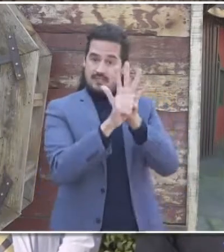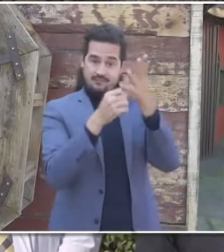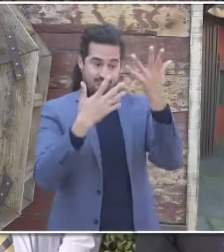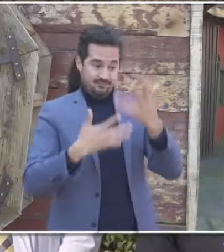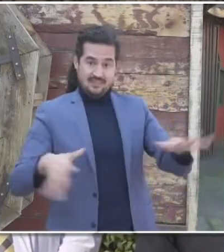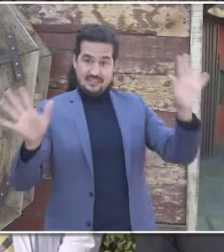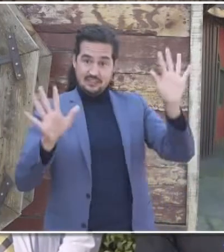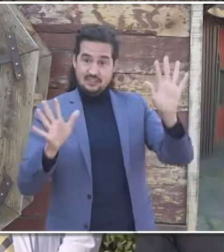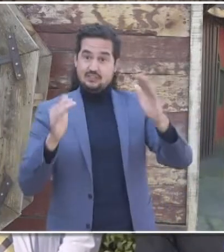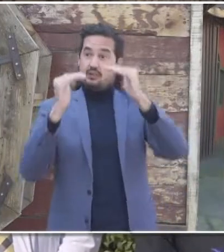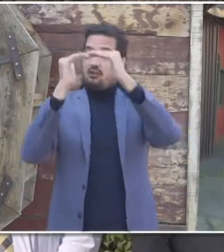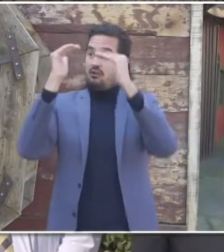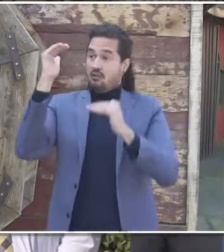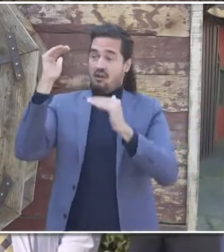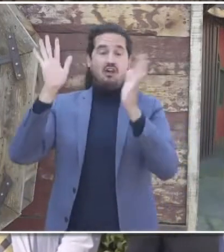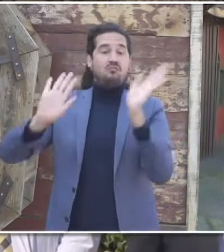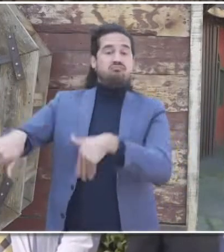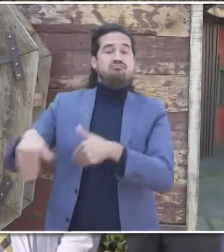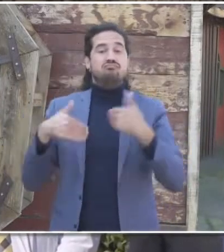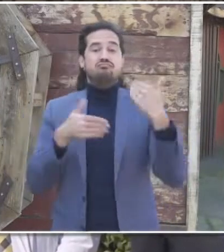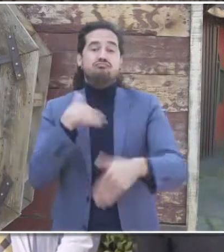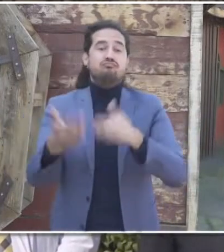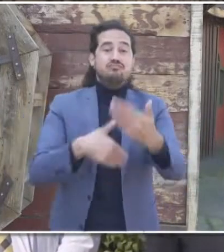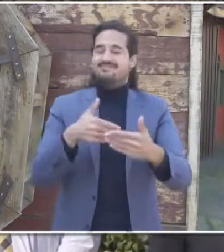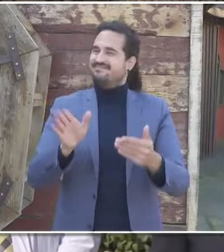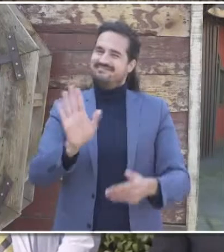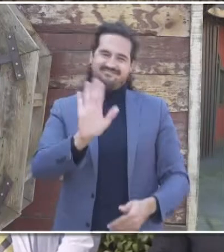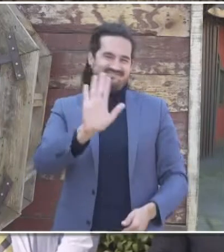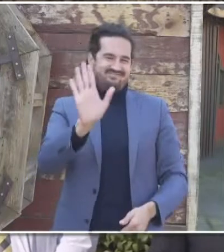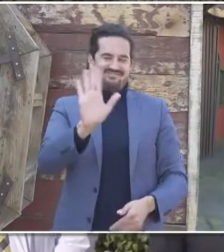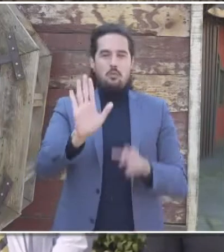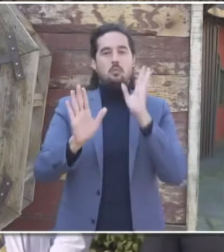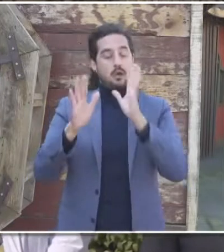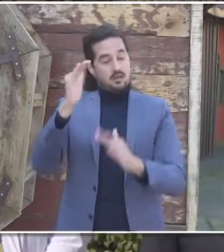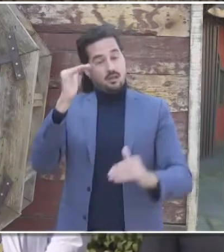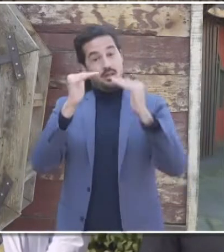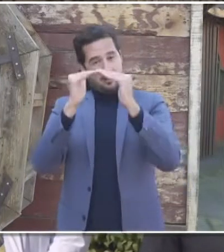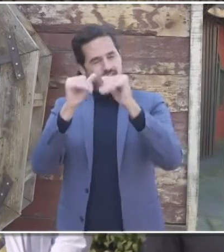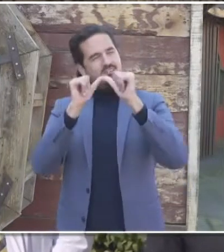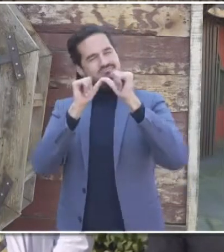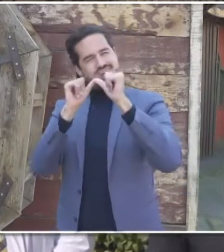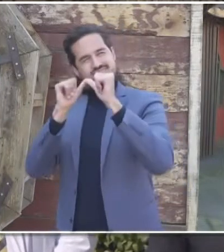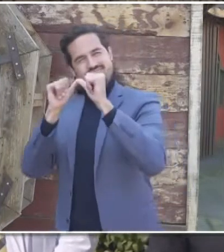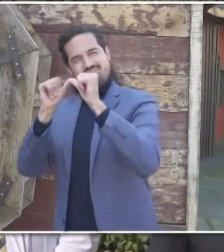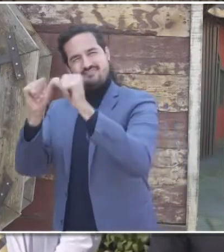principles must stay intact because it will be a key part of public health moving forward.